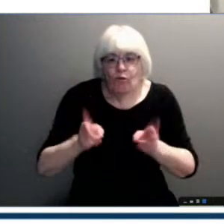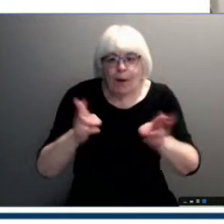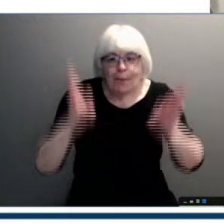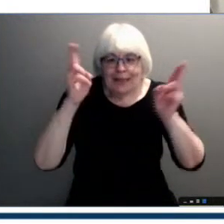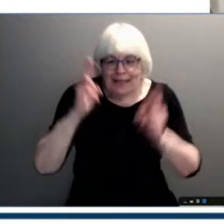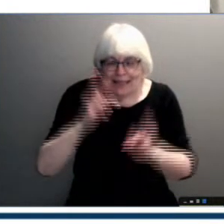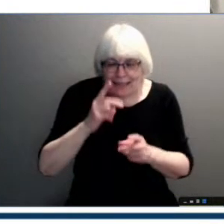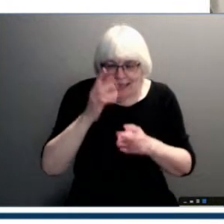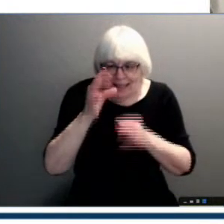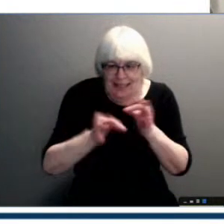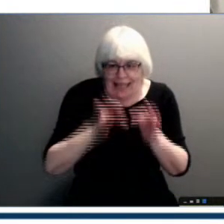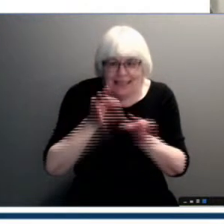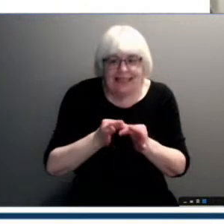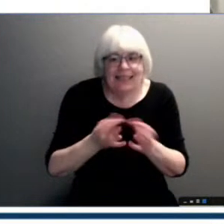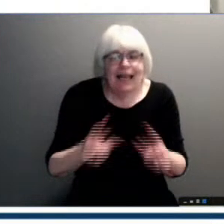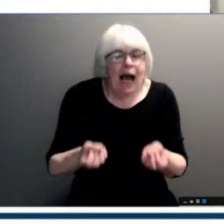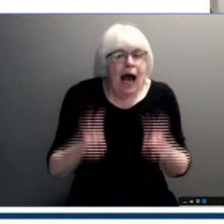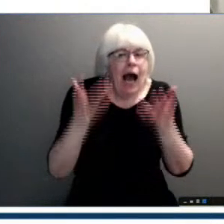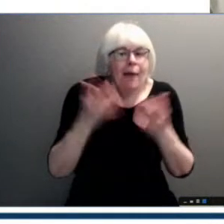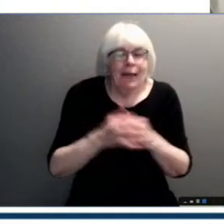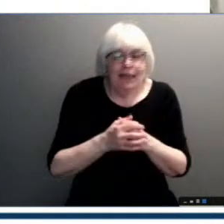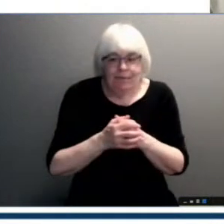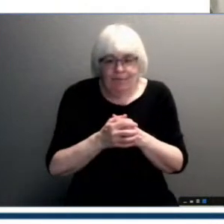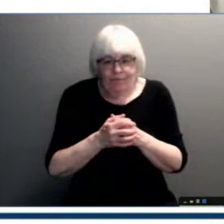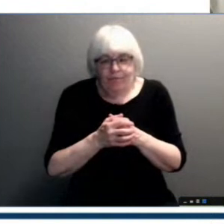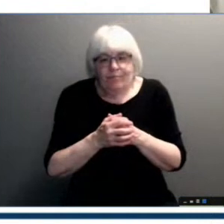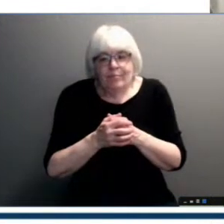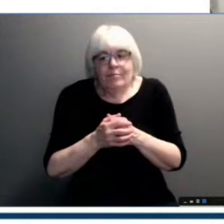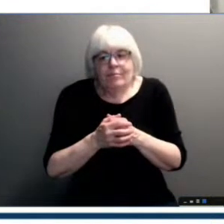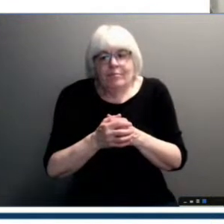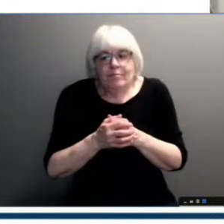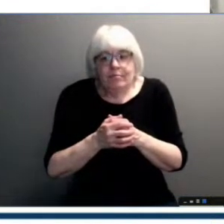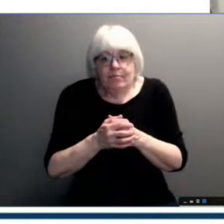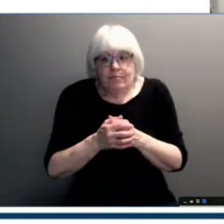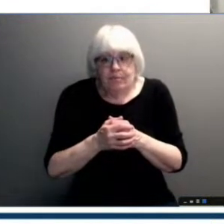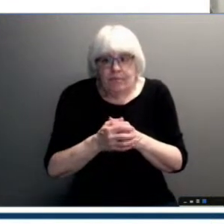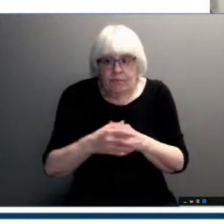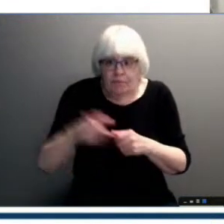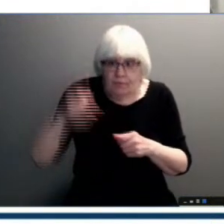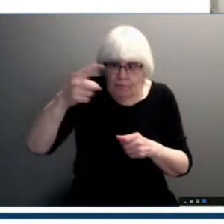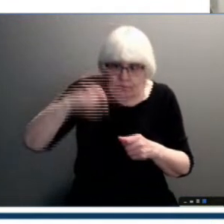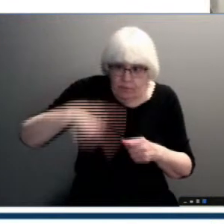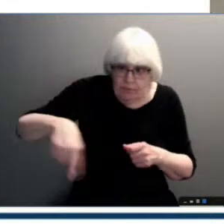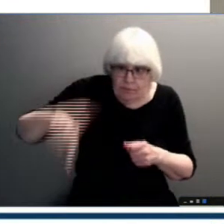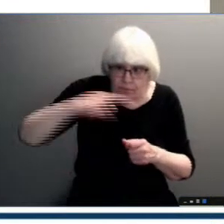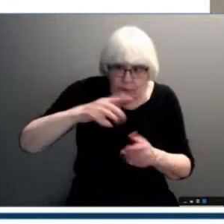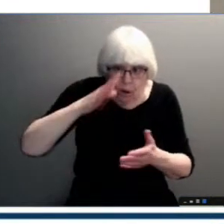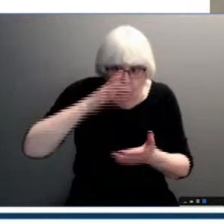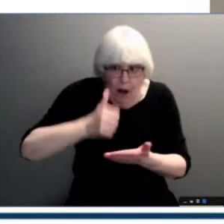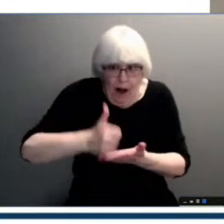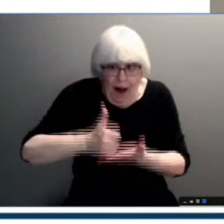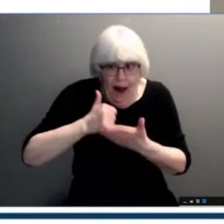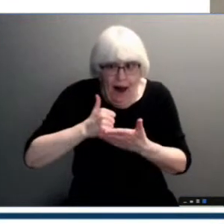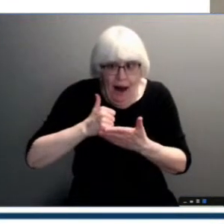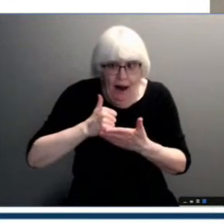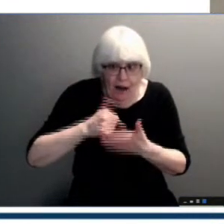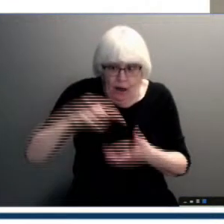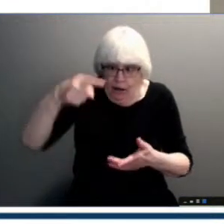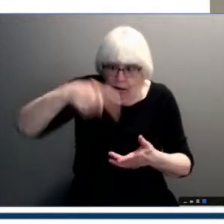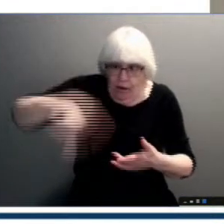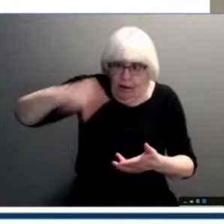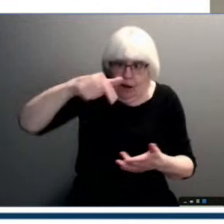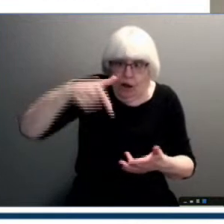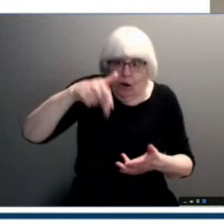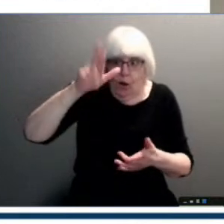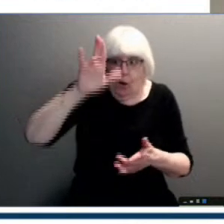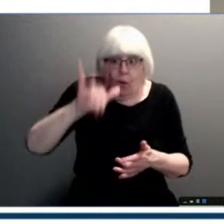an outbreak, such as the Antigonish-Guysborough Community Health Network? So I don't have a number in front of me of a number of